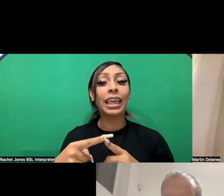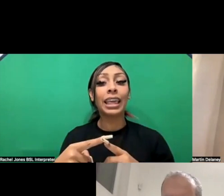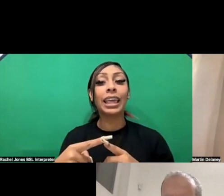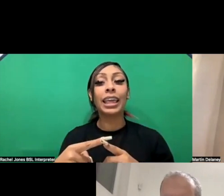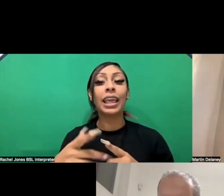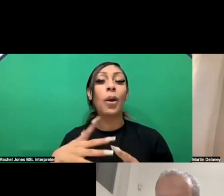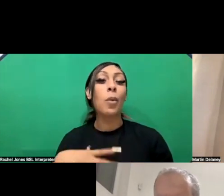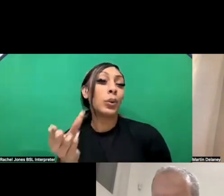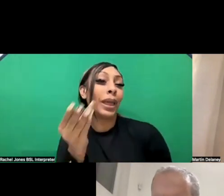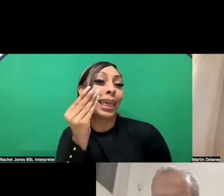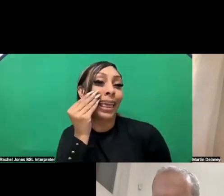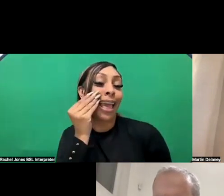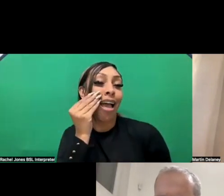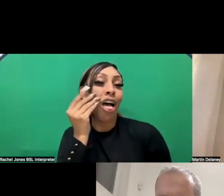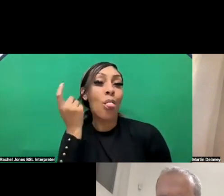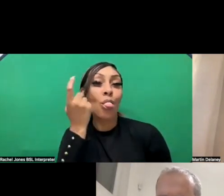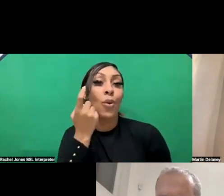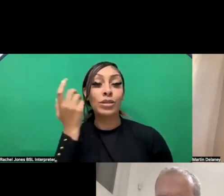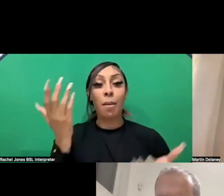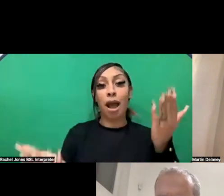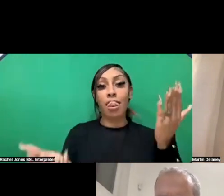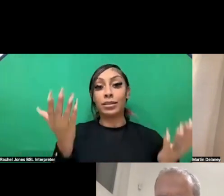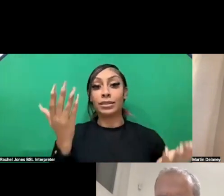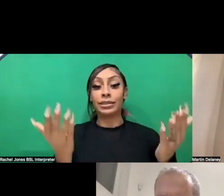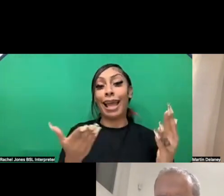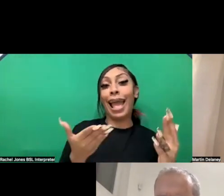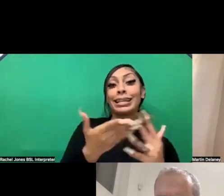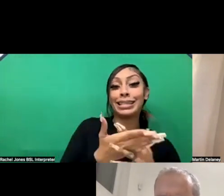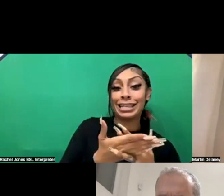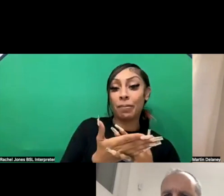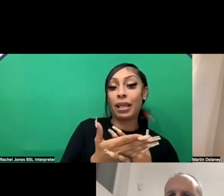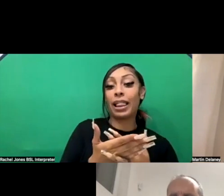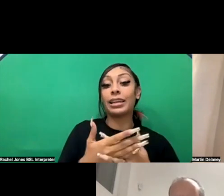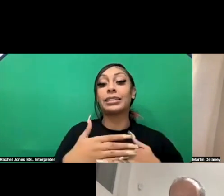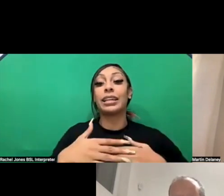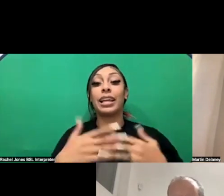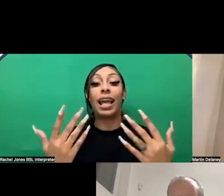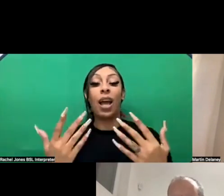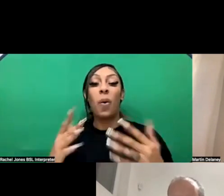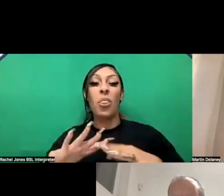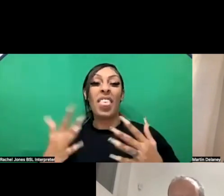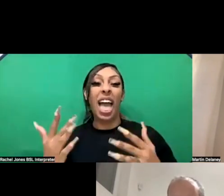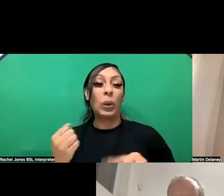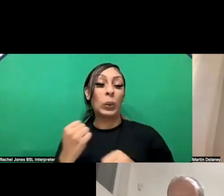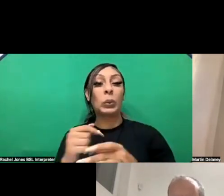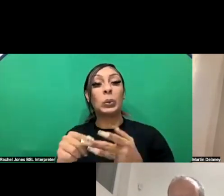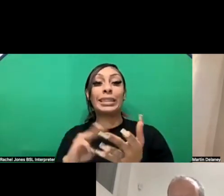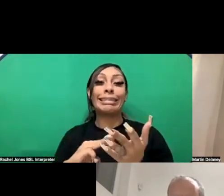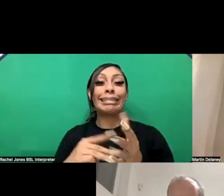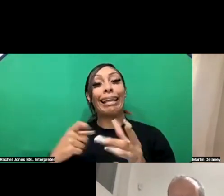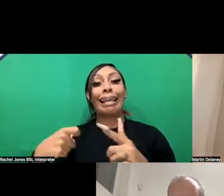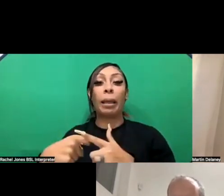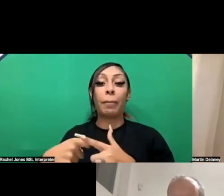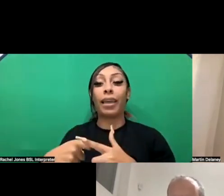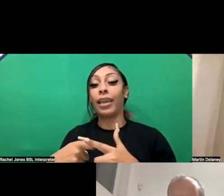about the balance between that and accessibility without it being gimmicky or getting in the way of usability.